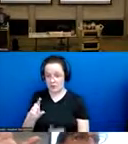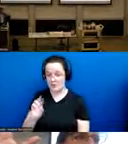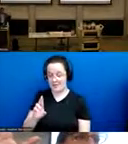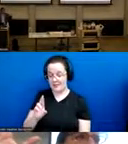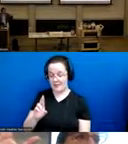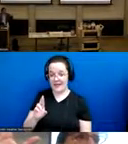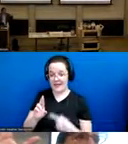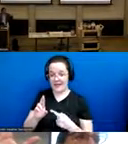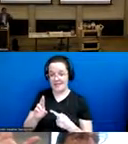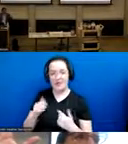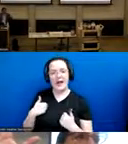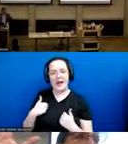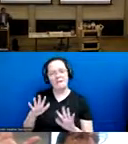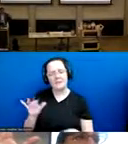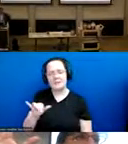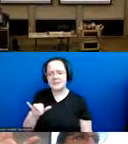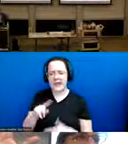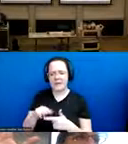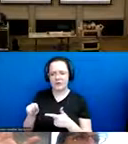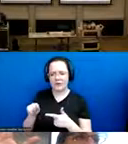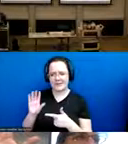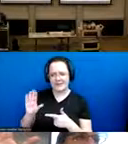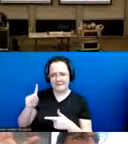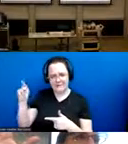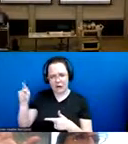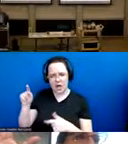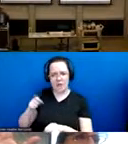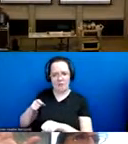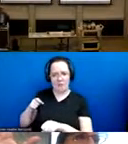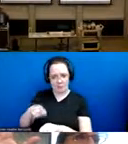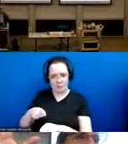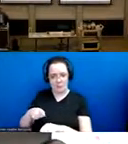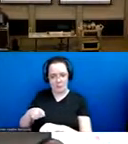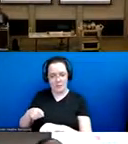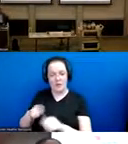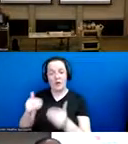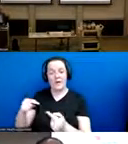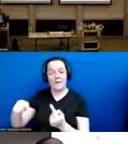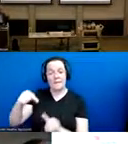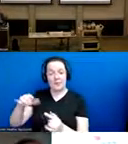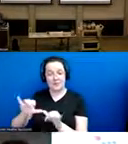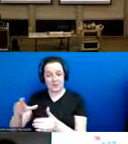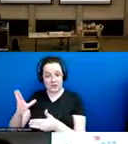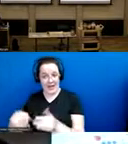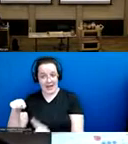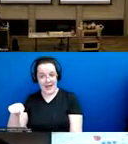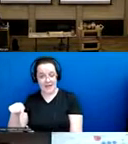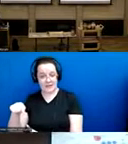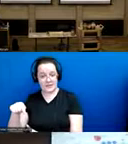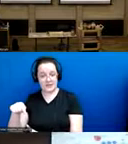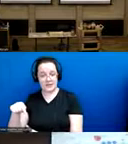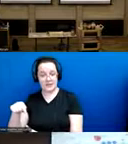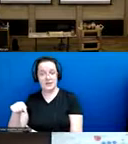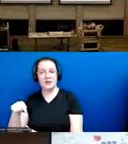same frequency as the photons that you want to propagate. And then by doing polarization measurements at the end, you have compensation